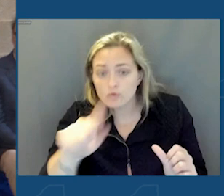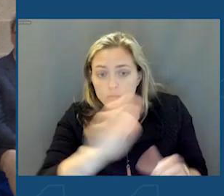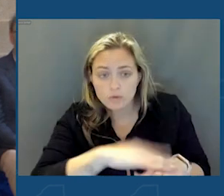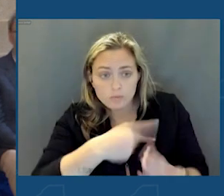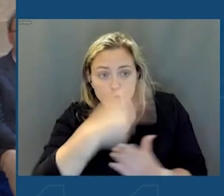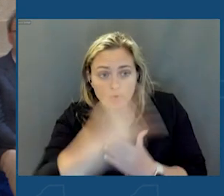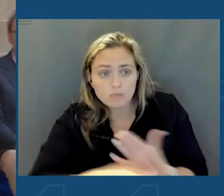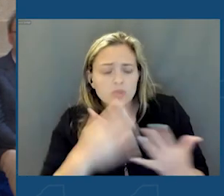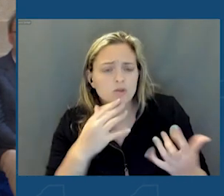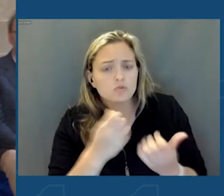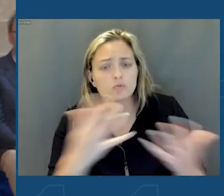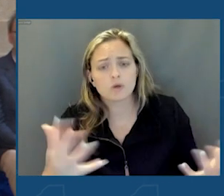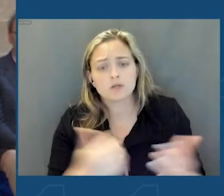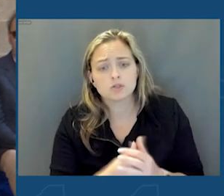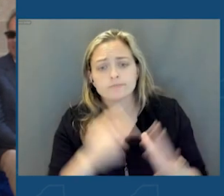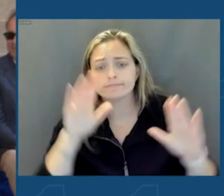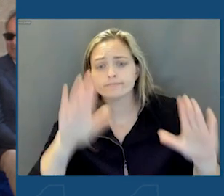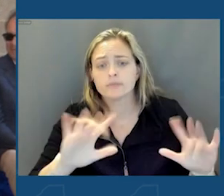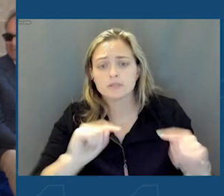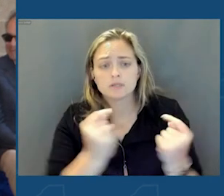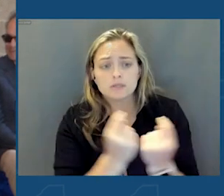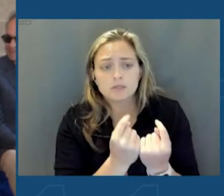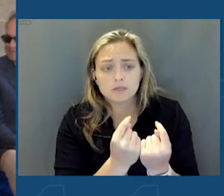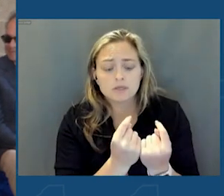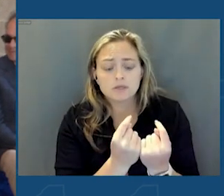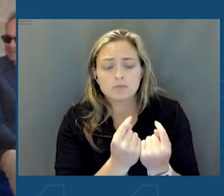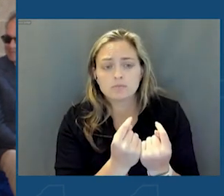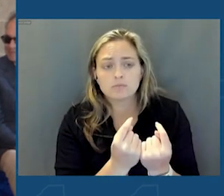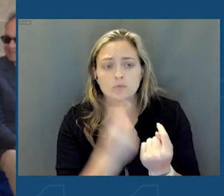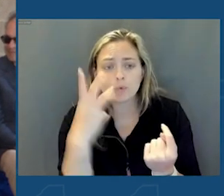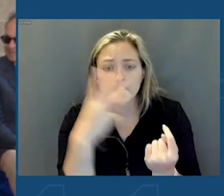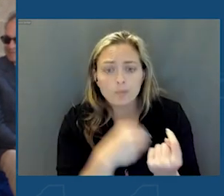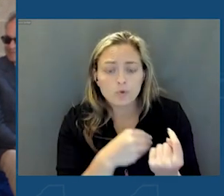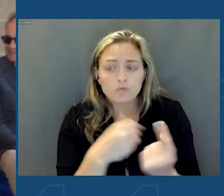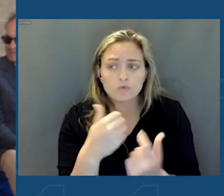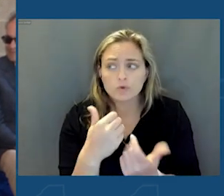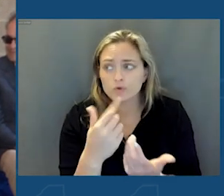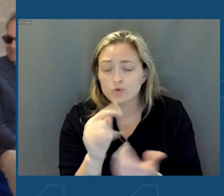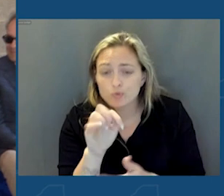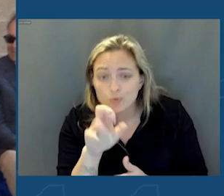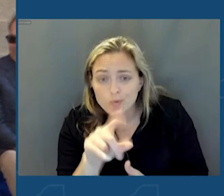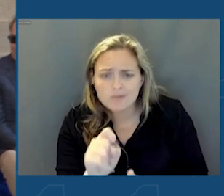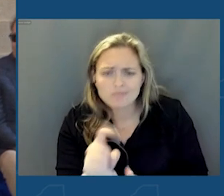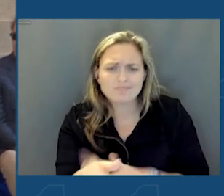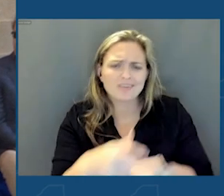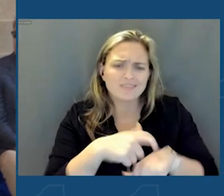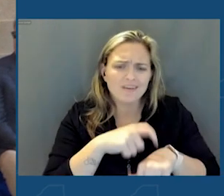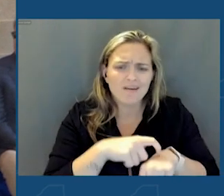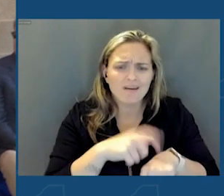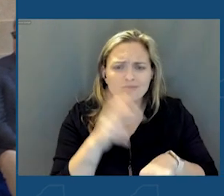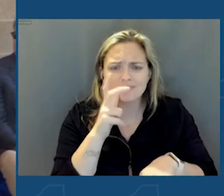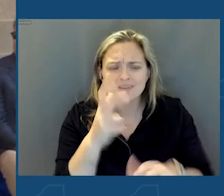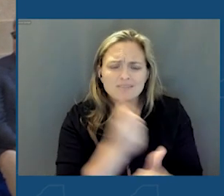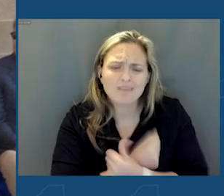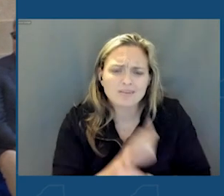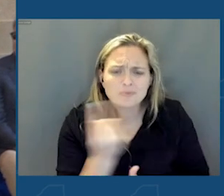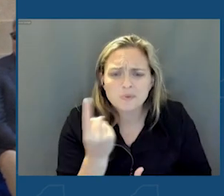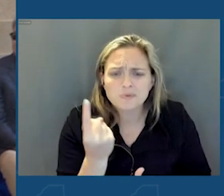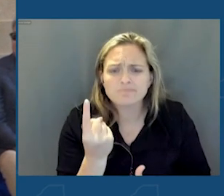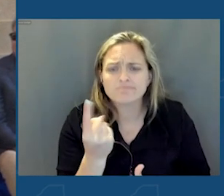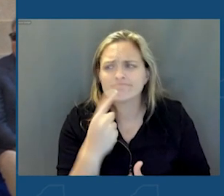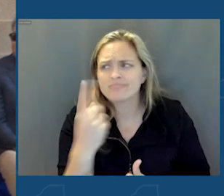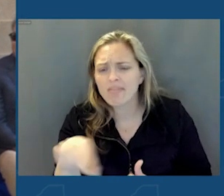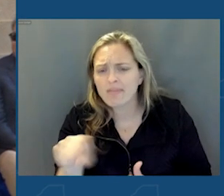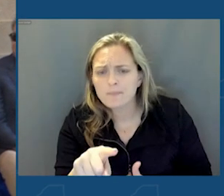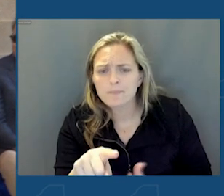Thank you so much to this amazing team, to our beautiful troopers. Listen, take time and listen, hug somebody and tell them